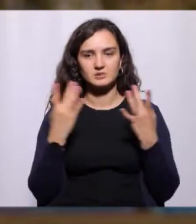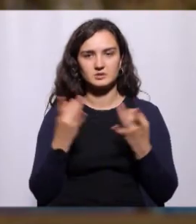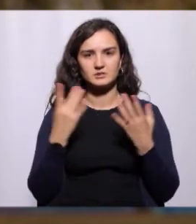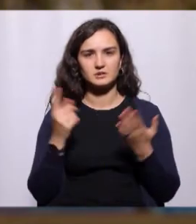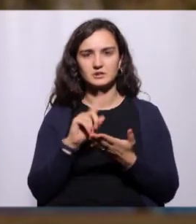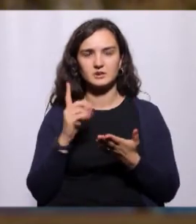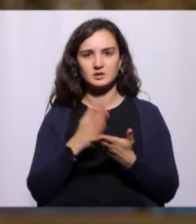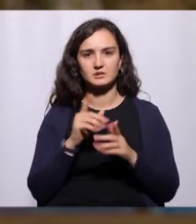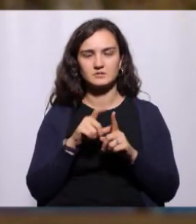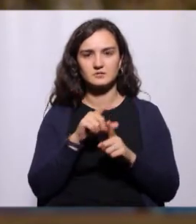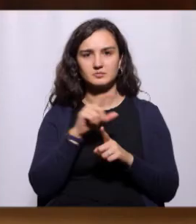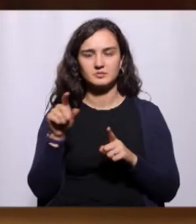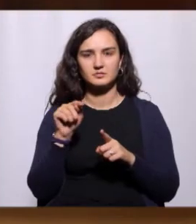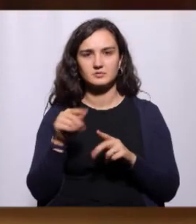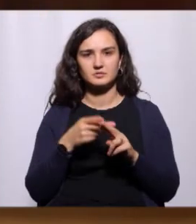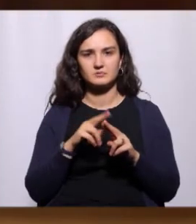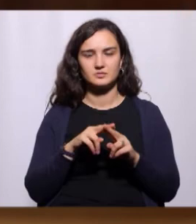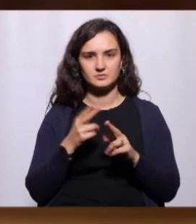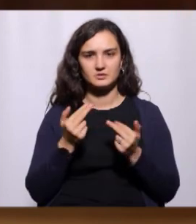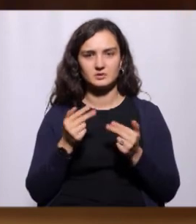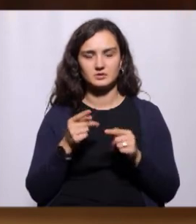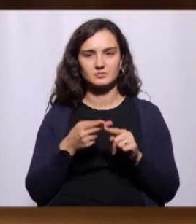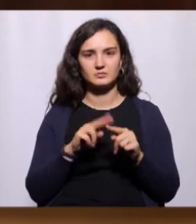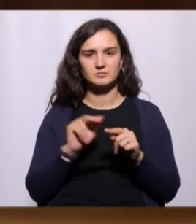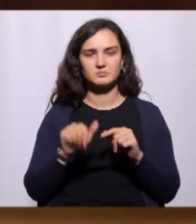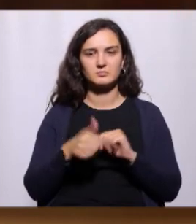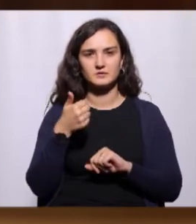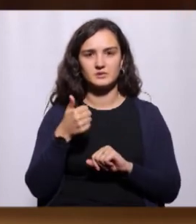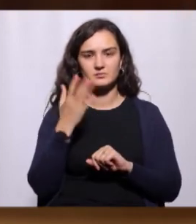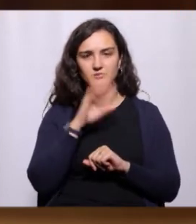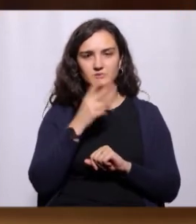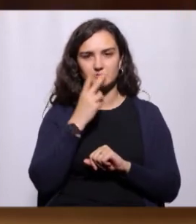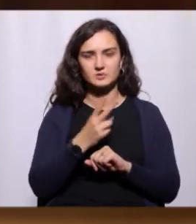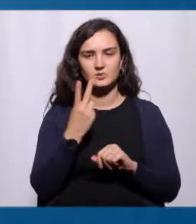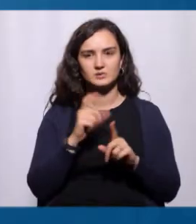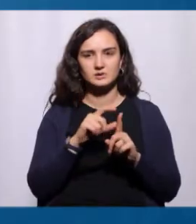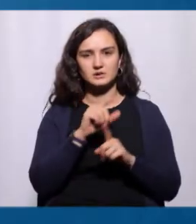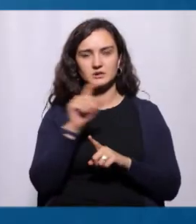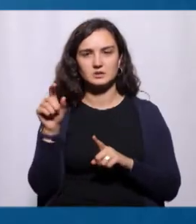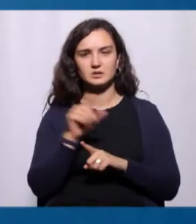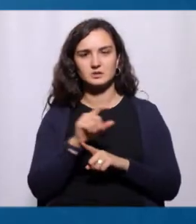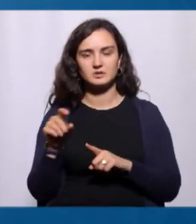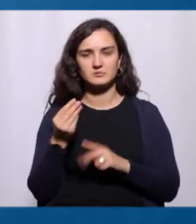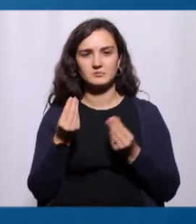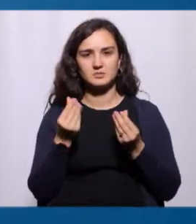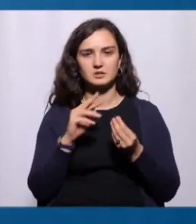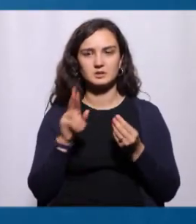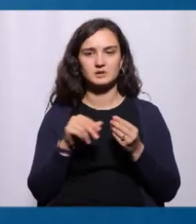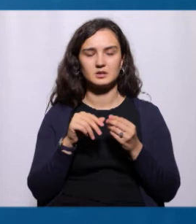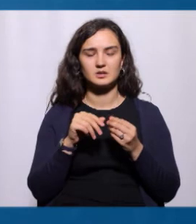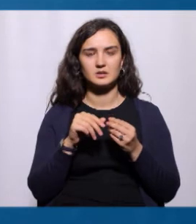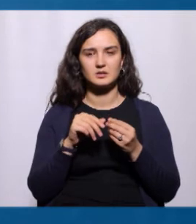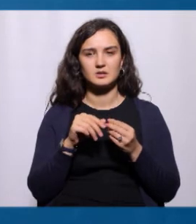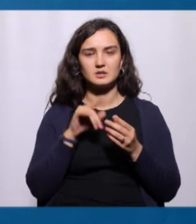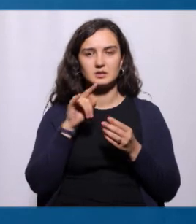me why these words are highlighted? Definitely, Mr. Carter. But first, let's look at these two sentences. Money and air